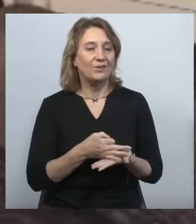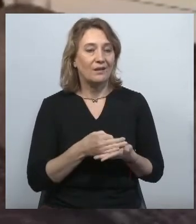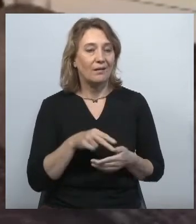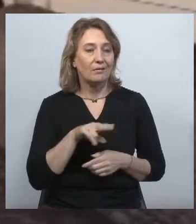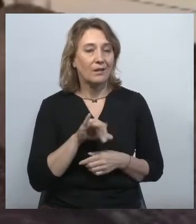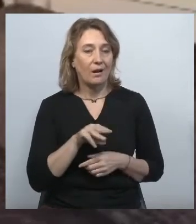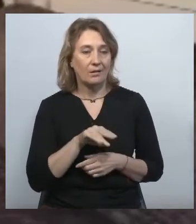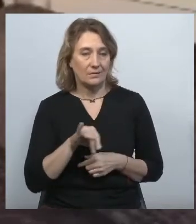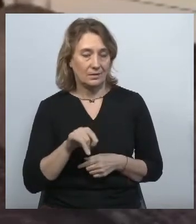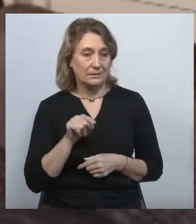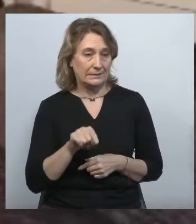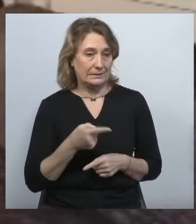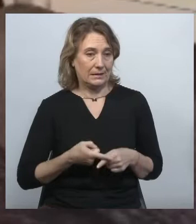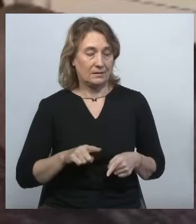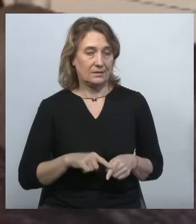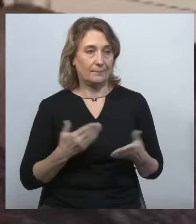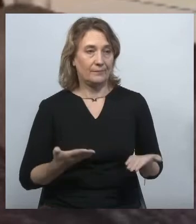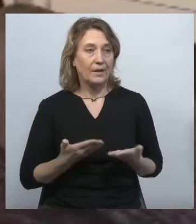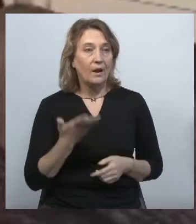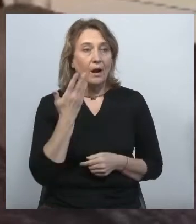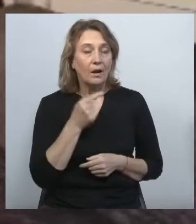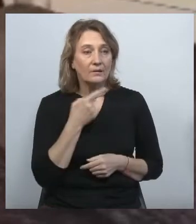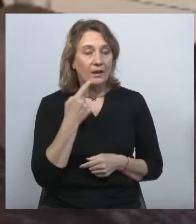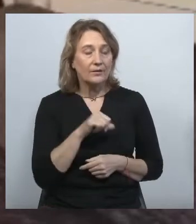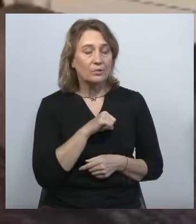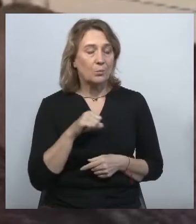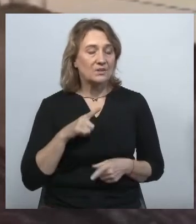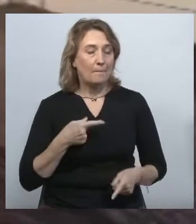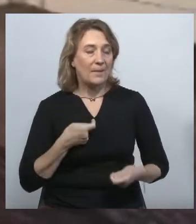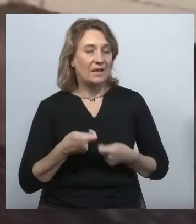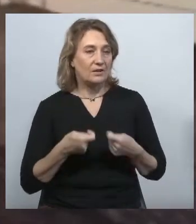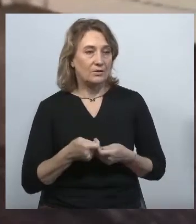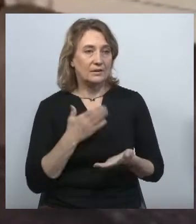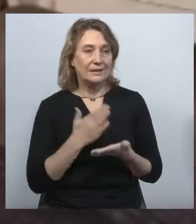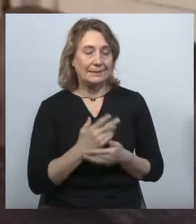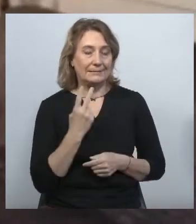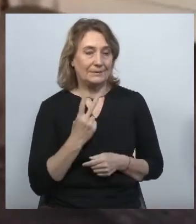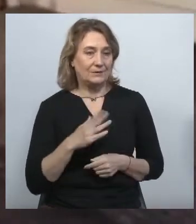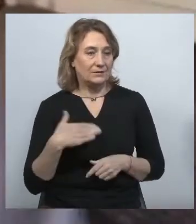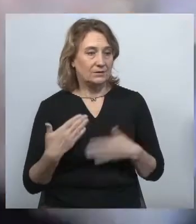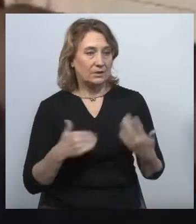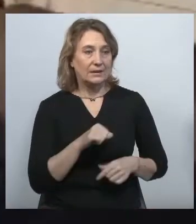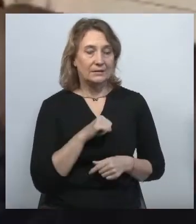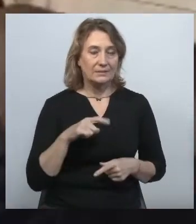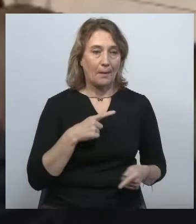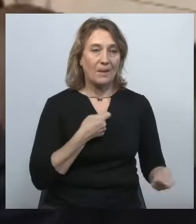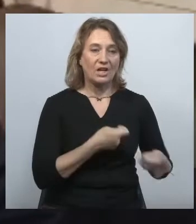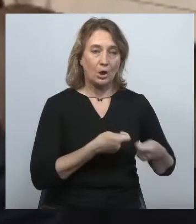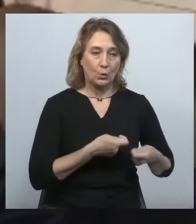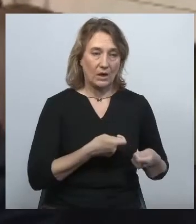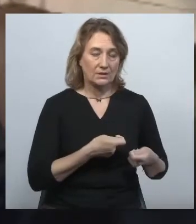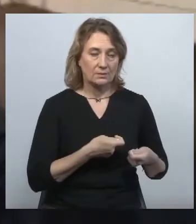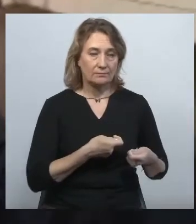between, when it comes to self-regulation, there are only two parties to self-regulation. The government is